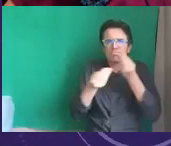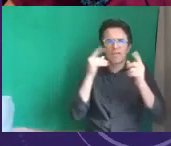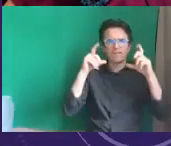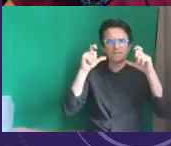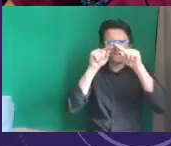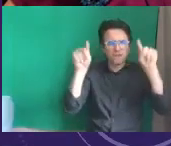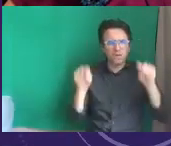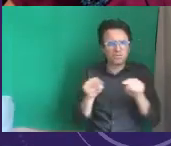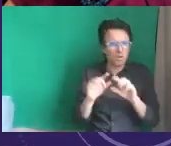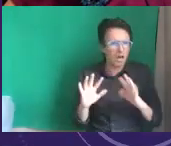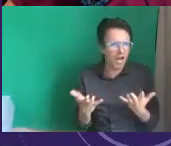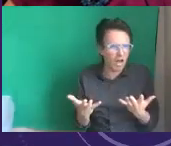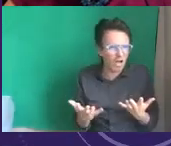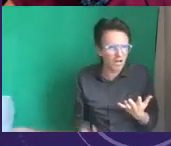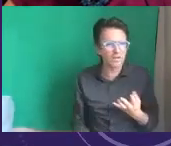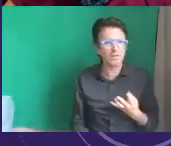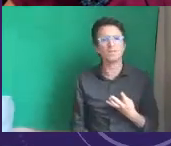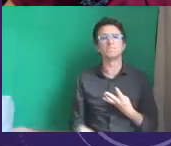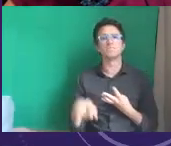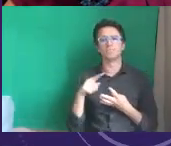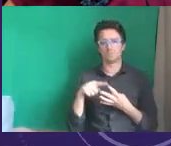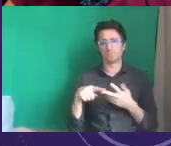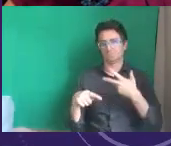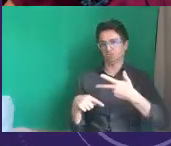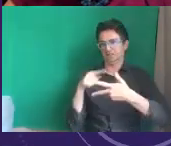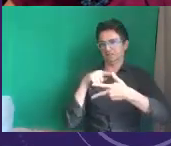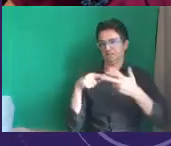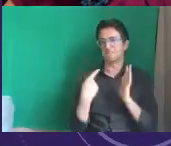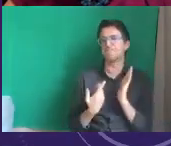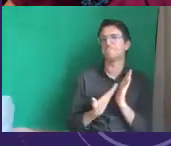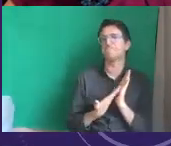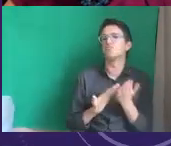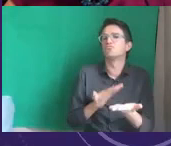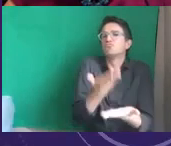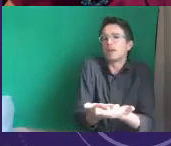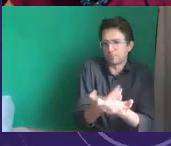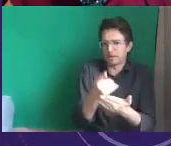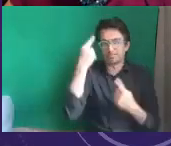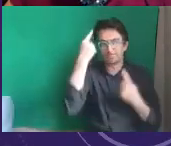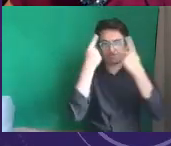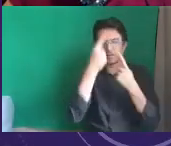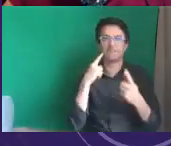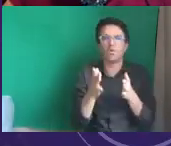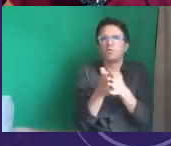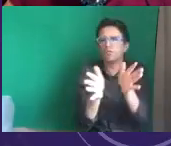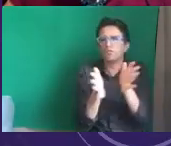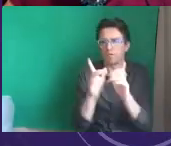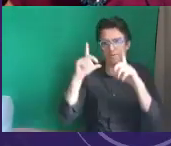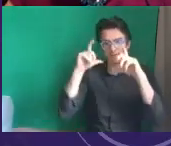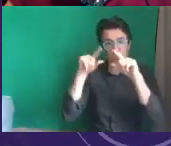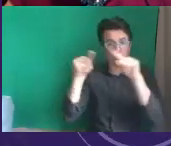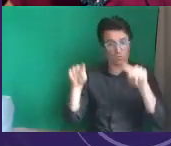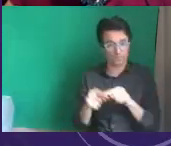tips about writing, what to write in alt text and what to include in image description. So it's